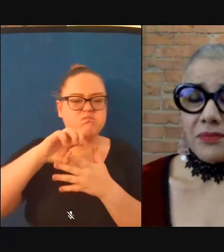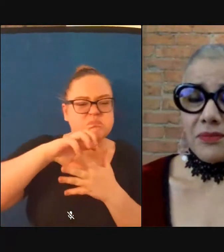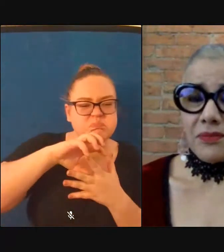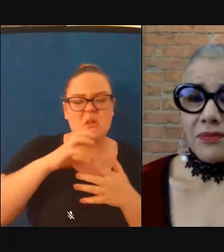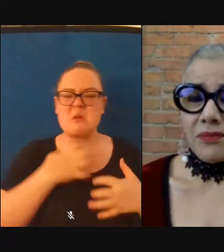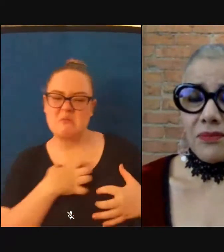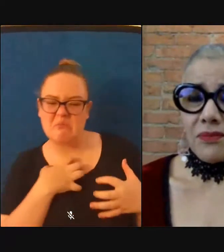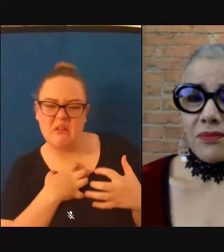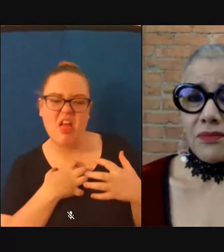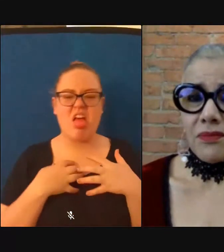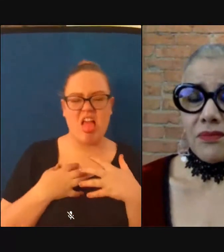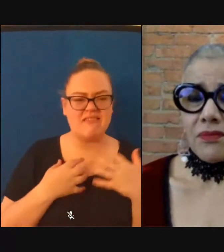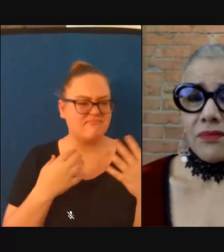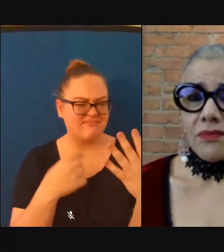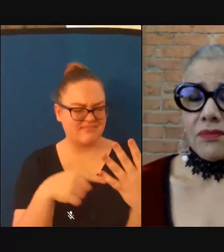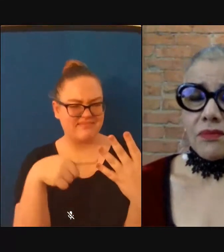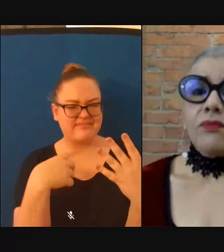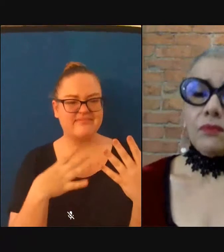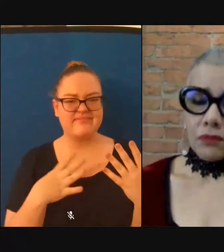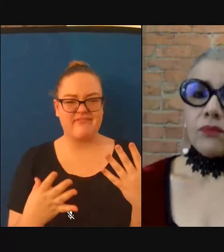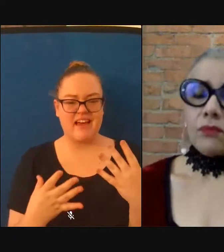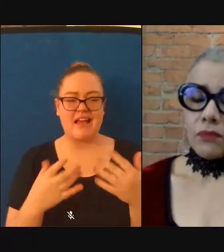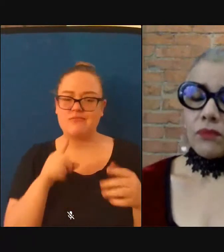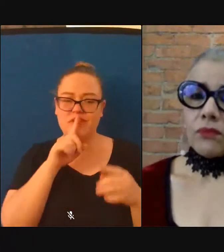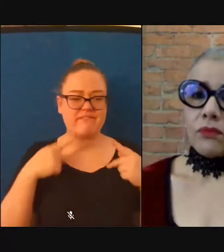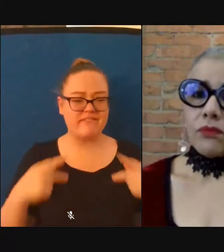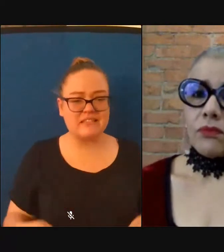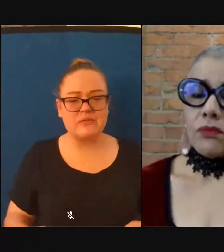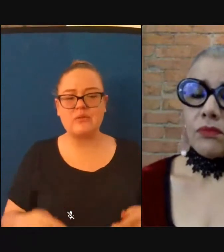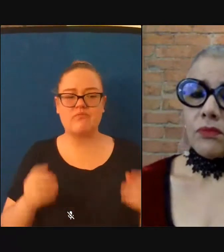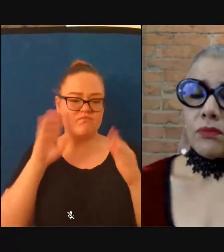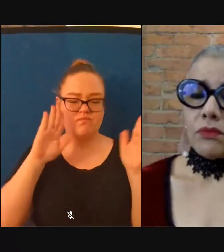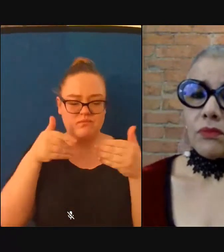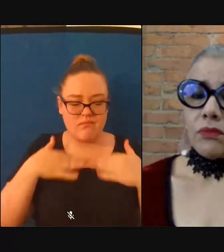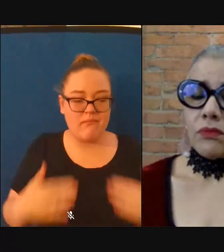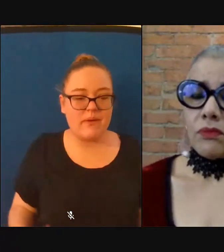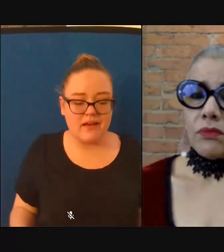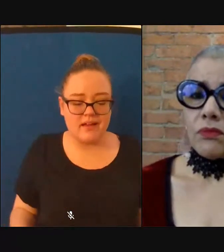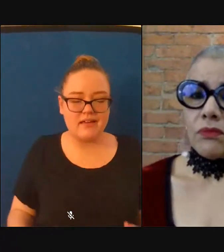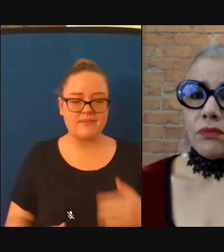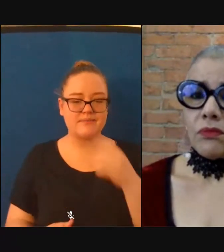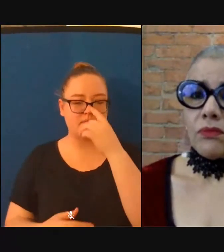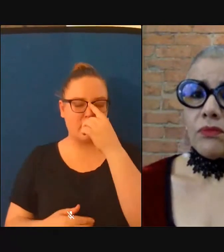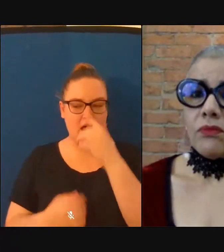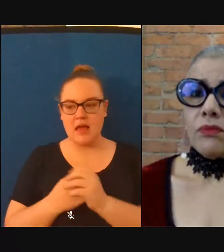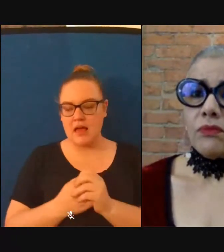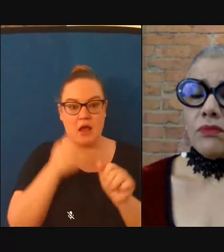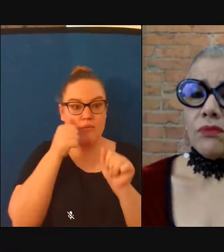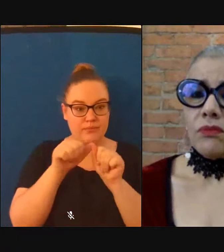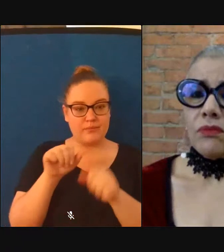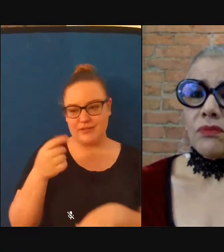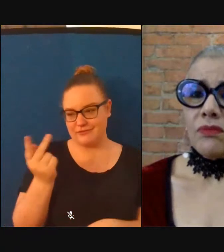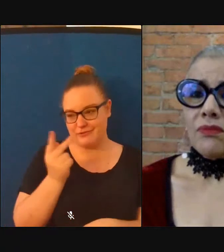I am. I mean, it was just very physical and very bodily. And one of the more striking anecdotes, and this is what I told Mona on the phone, we have